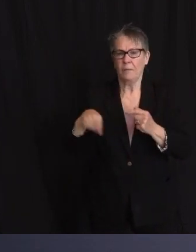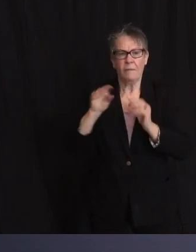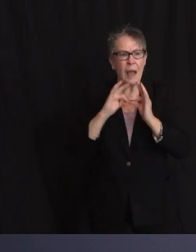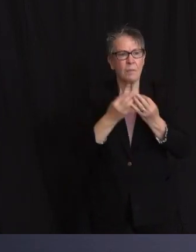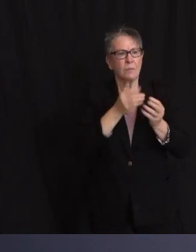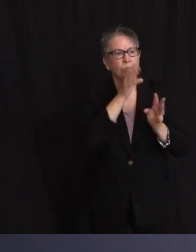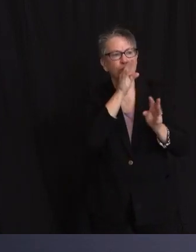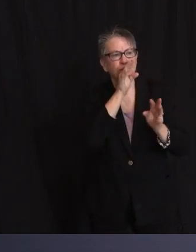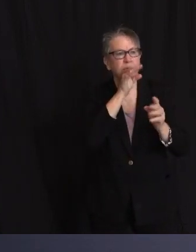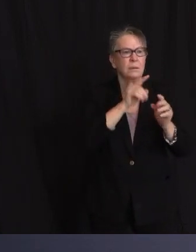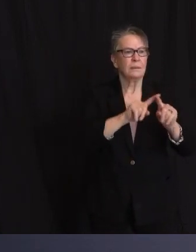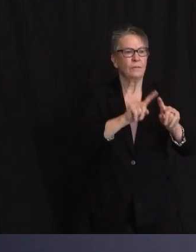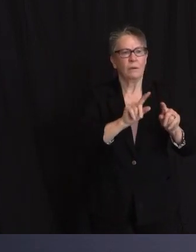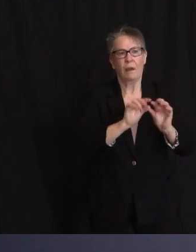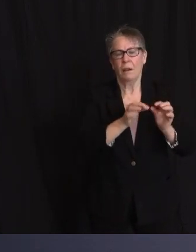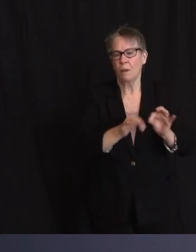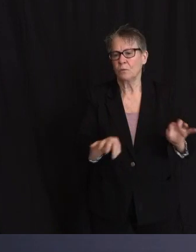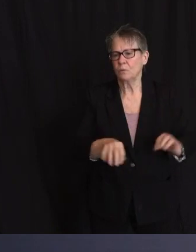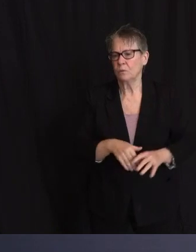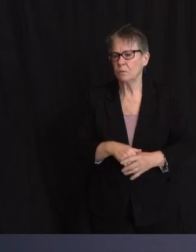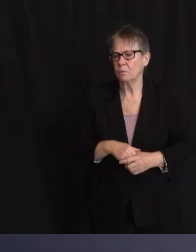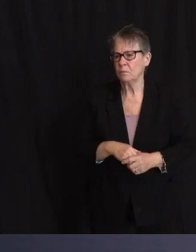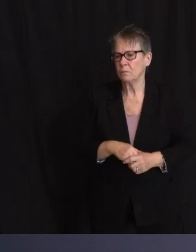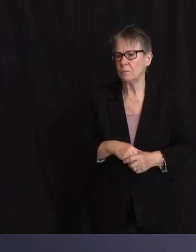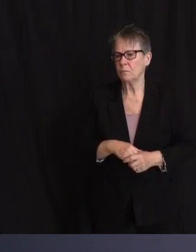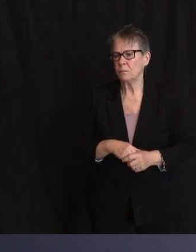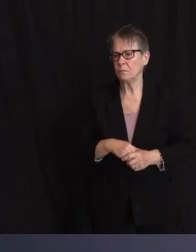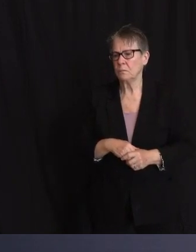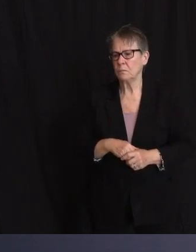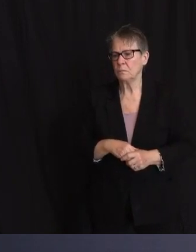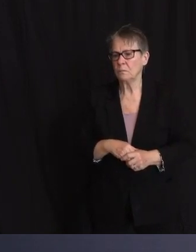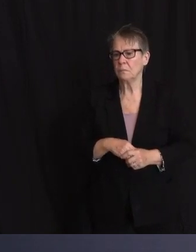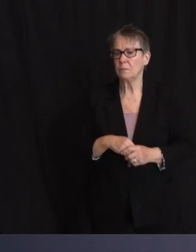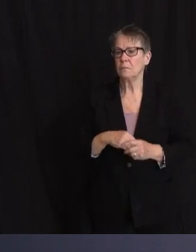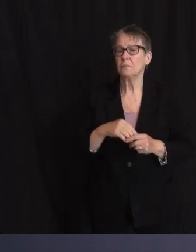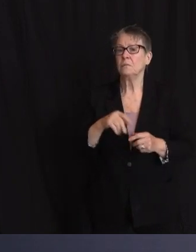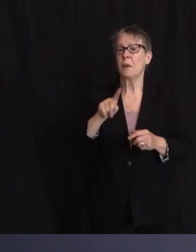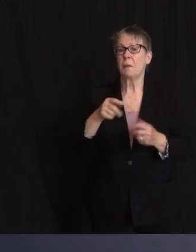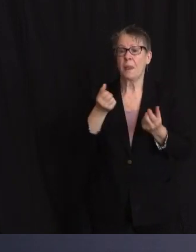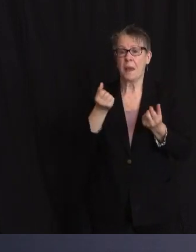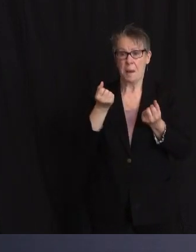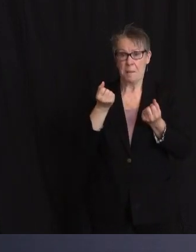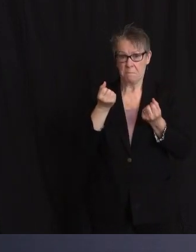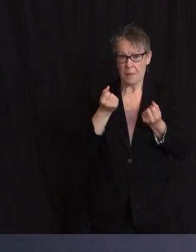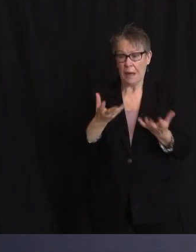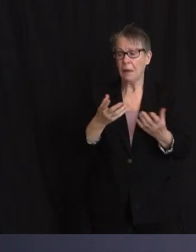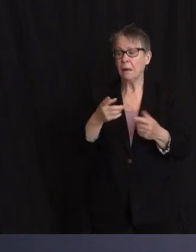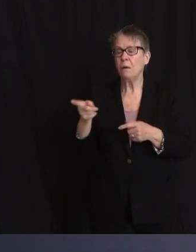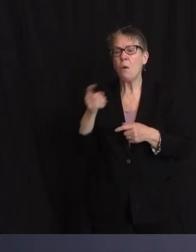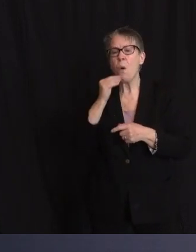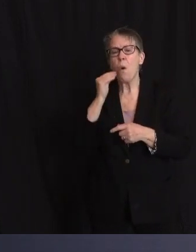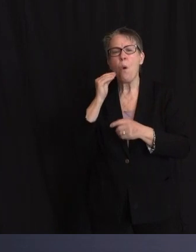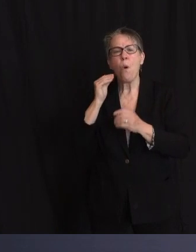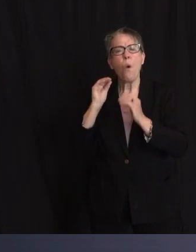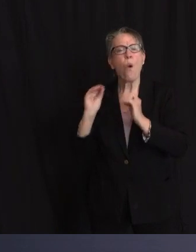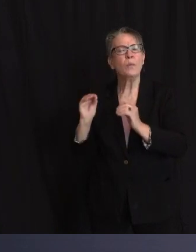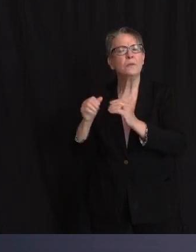care site is caring for everyone. They're accepting new admissions daily, and the census continues to